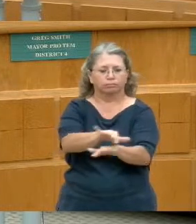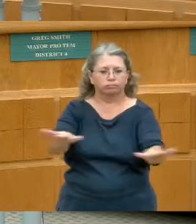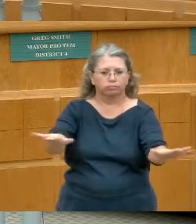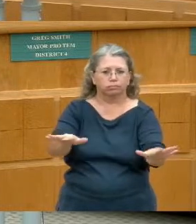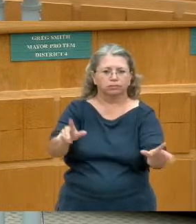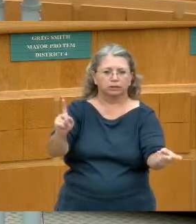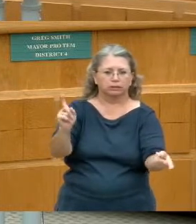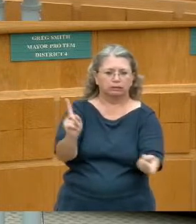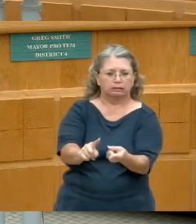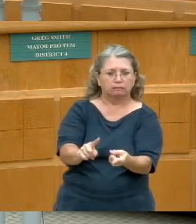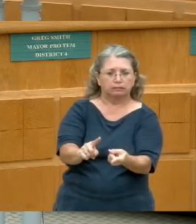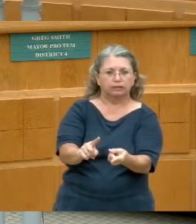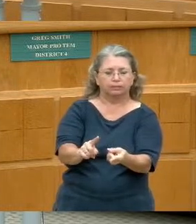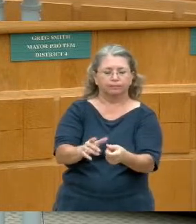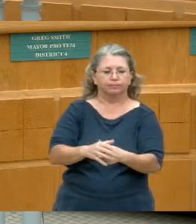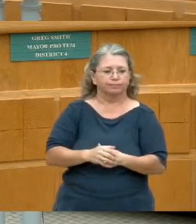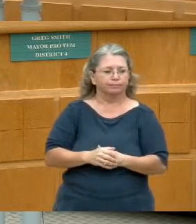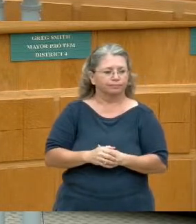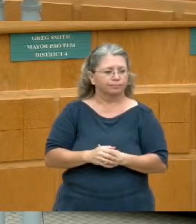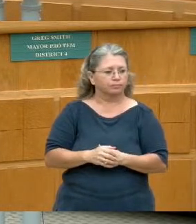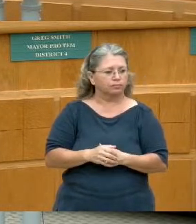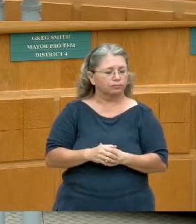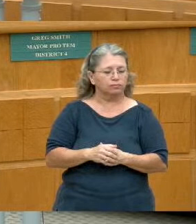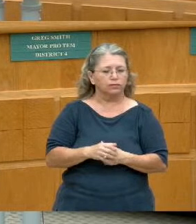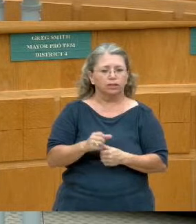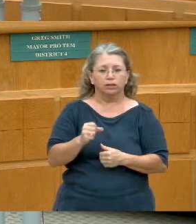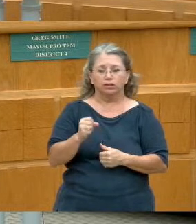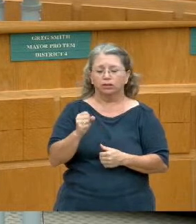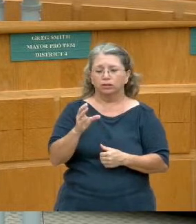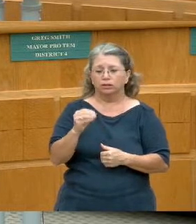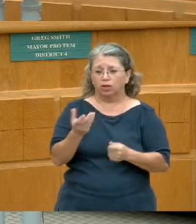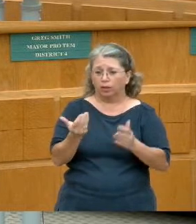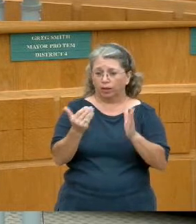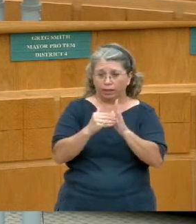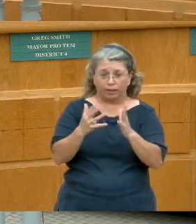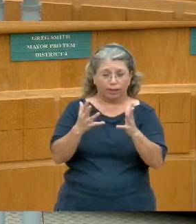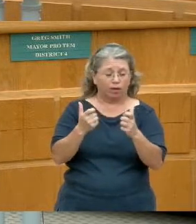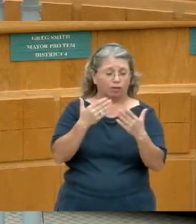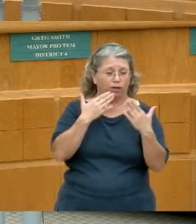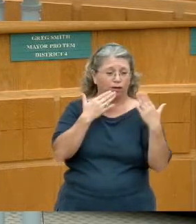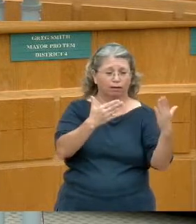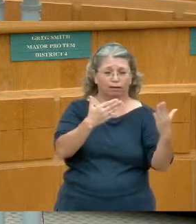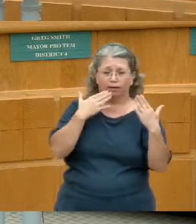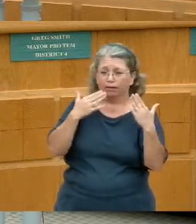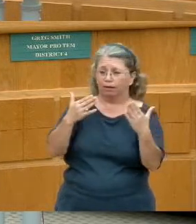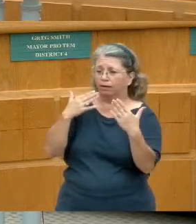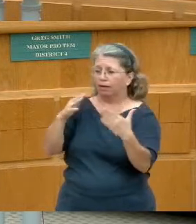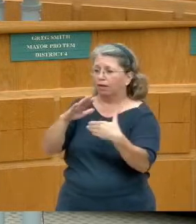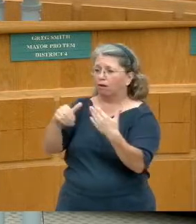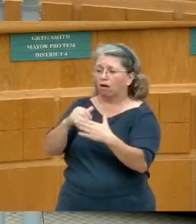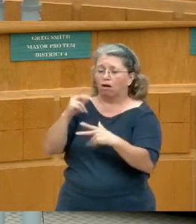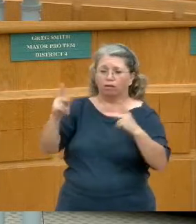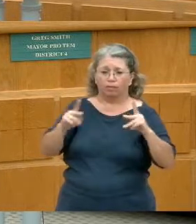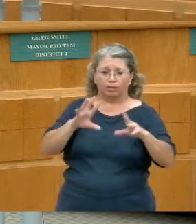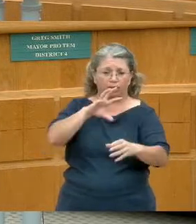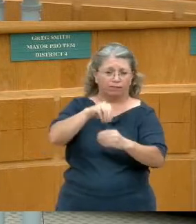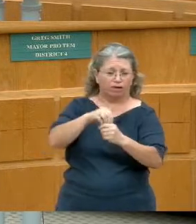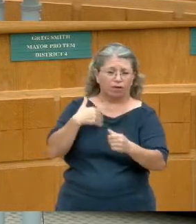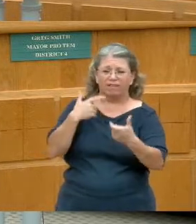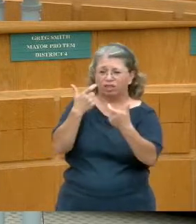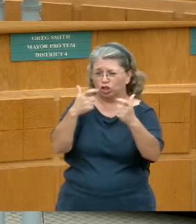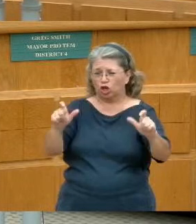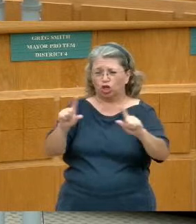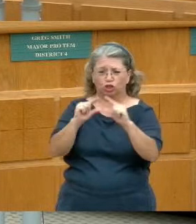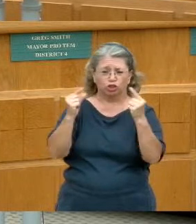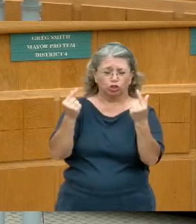line. So with that, I'd like to thank everybody that contributes on the task force. It's a really large group. There's